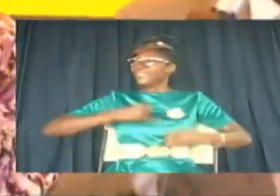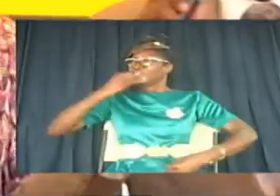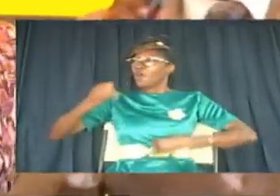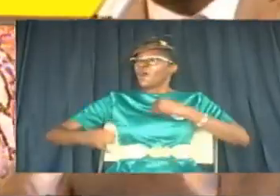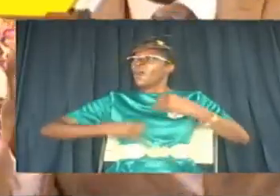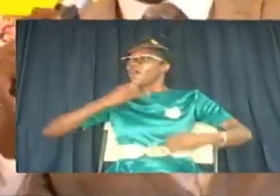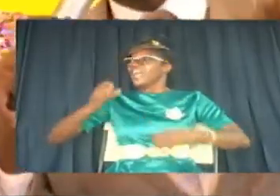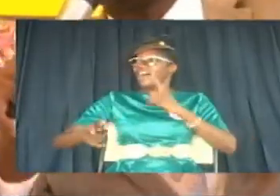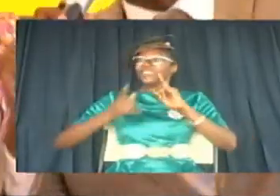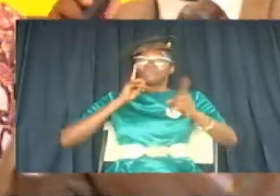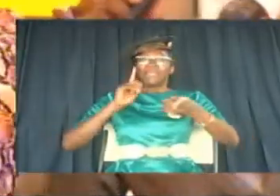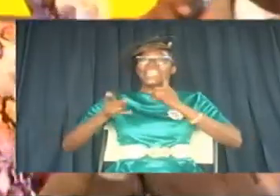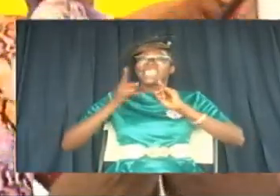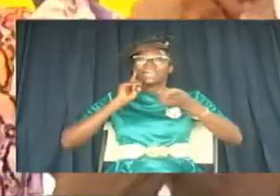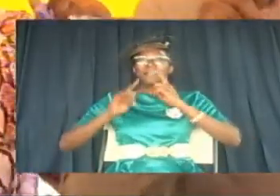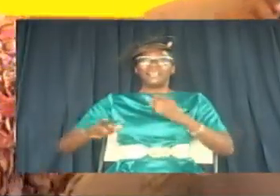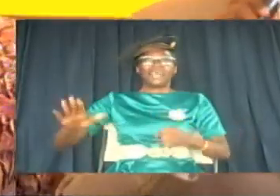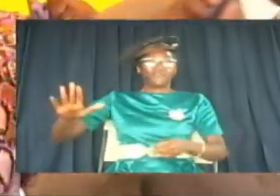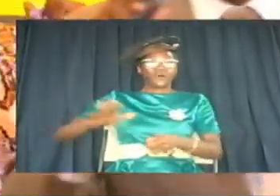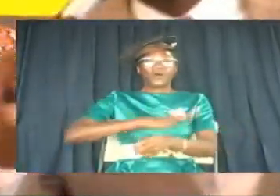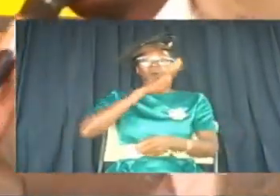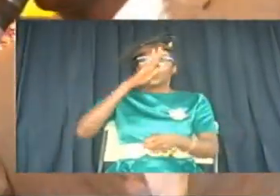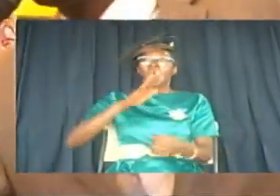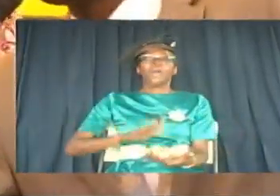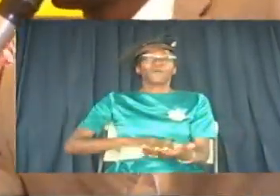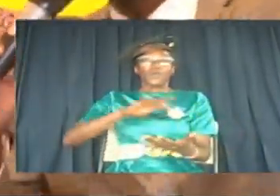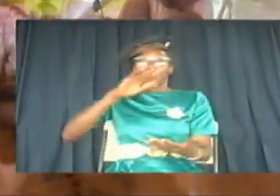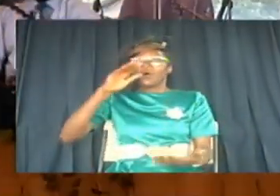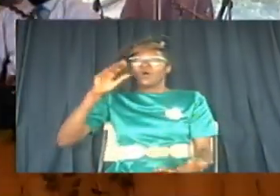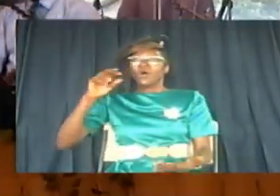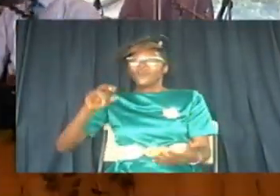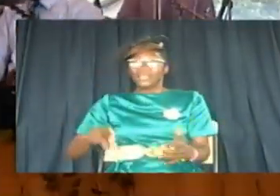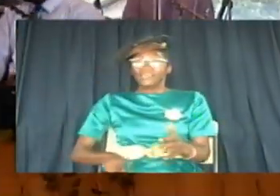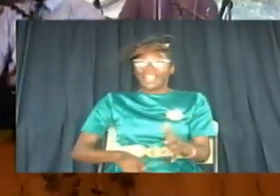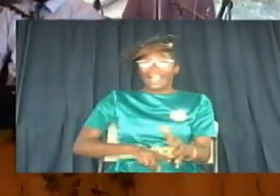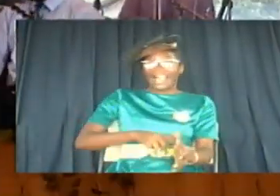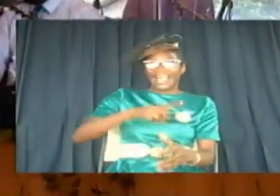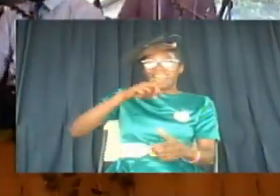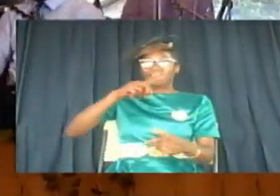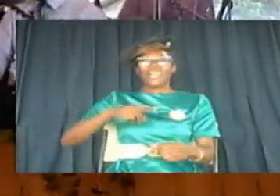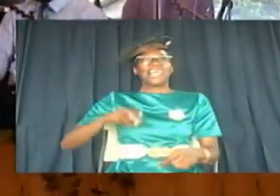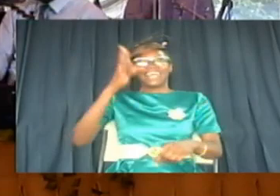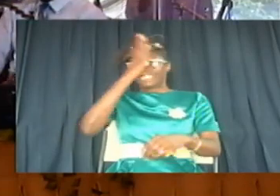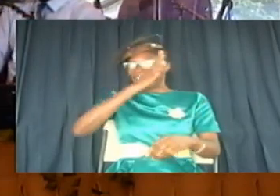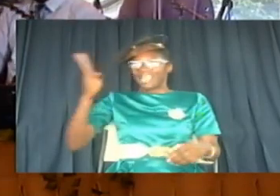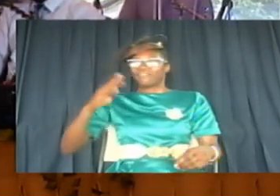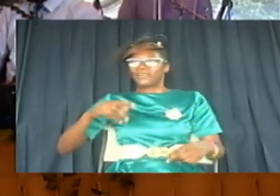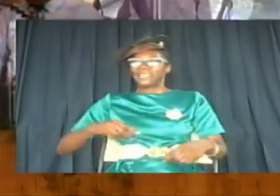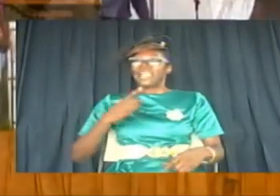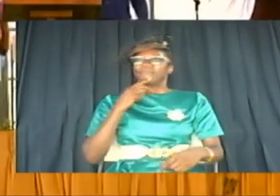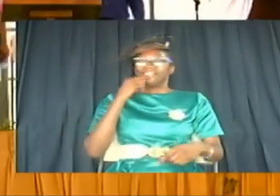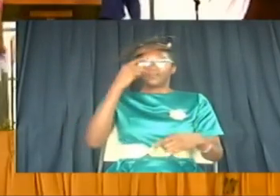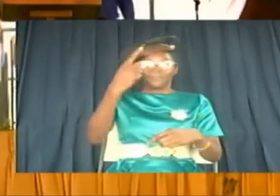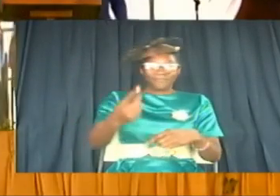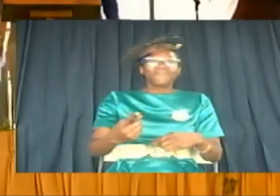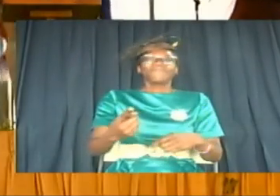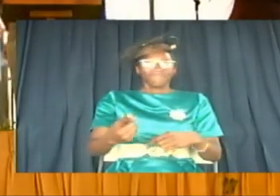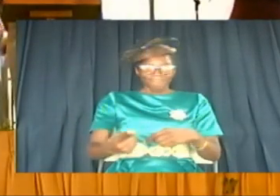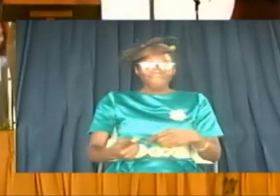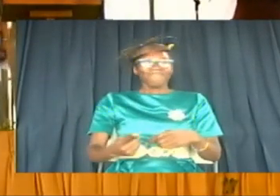It's joy unspeakable and full of glory that has never yet been